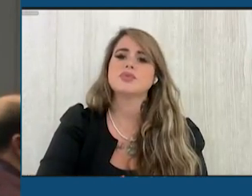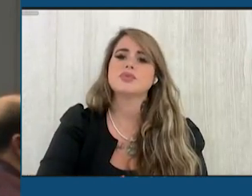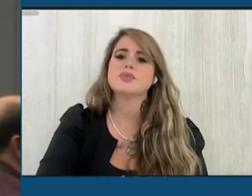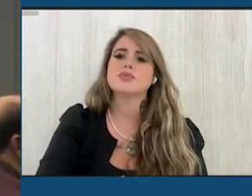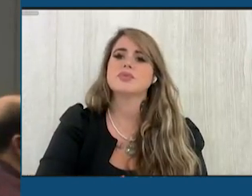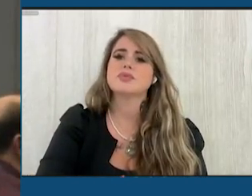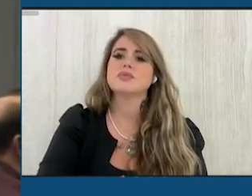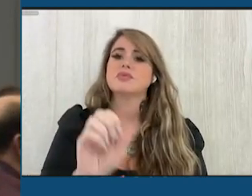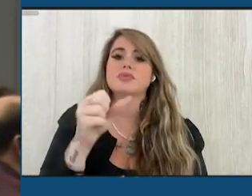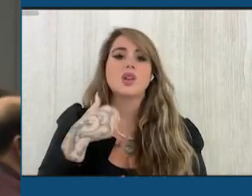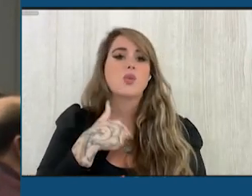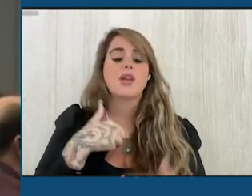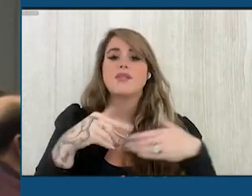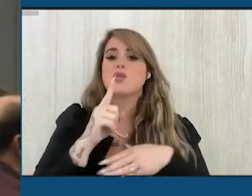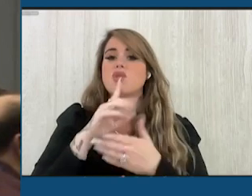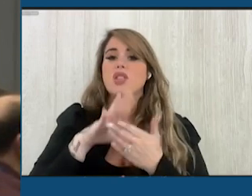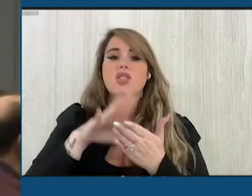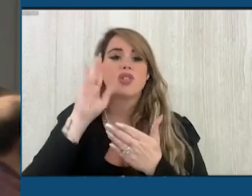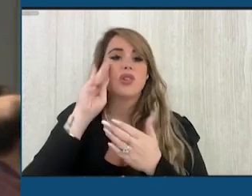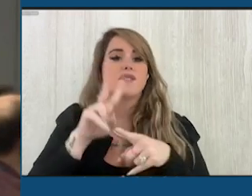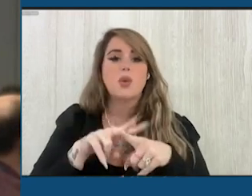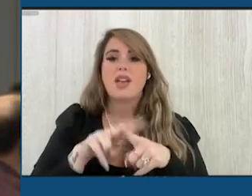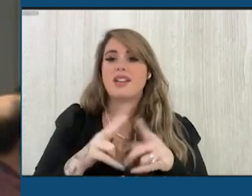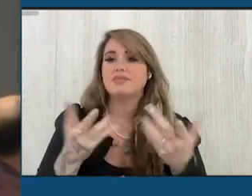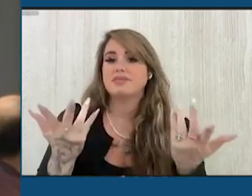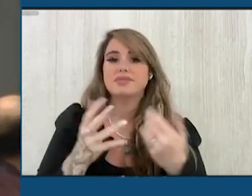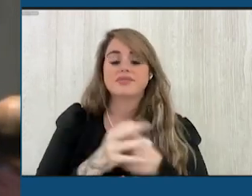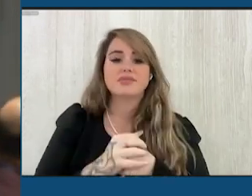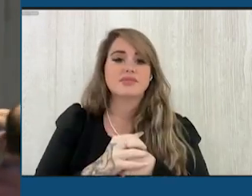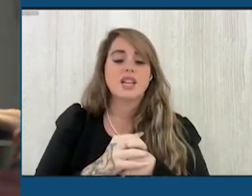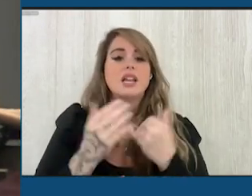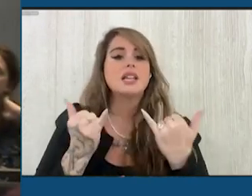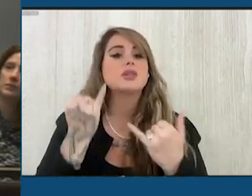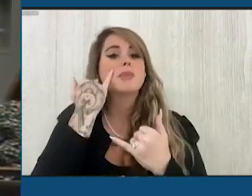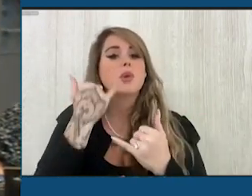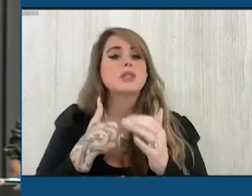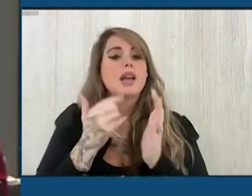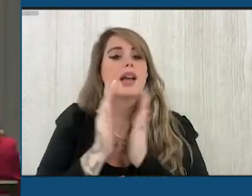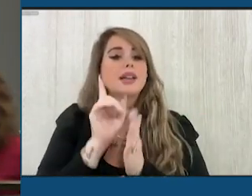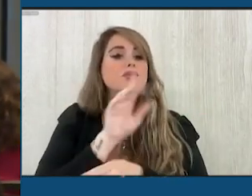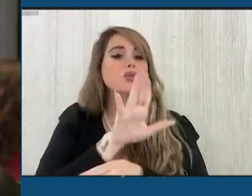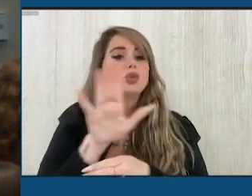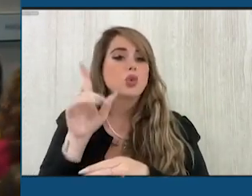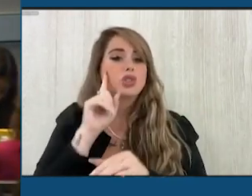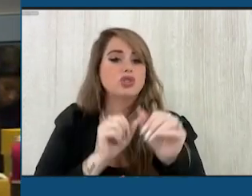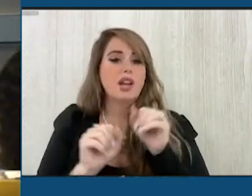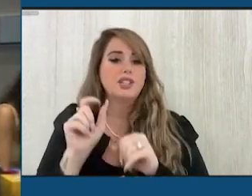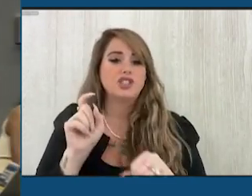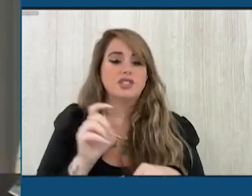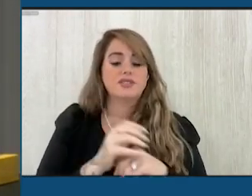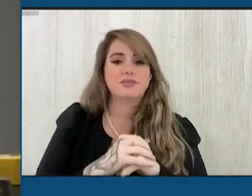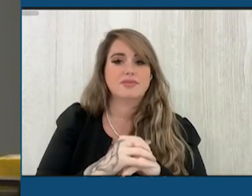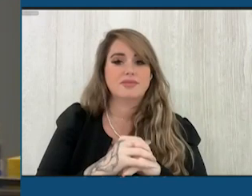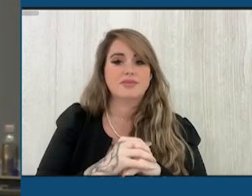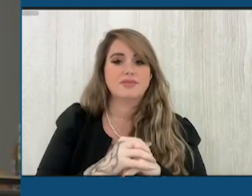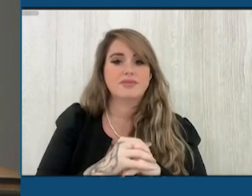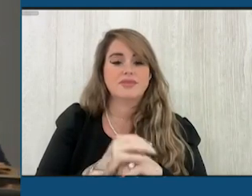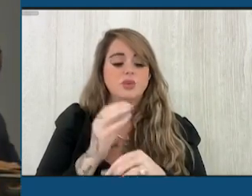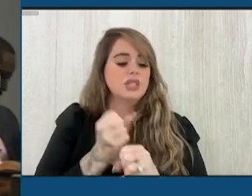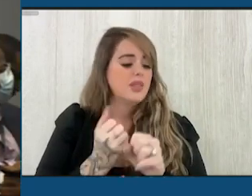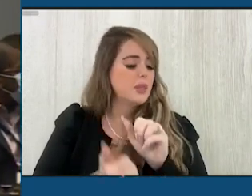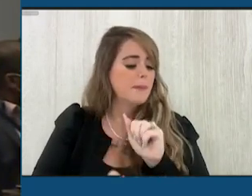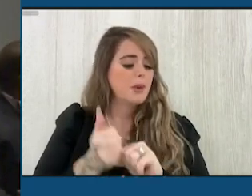We haven't really learned the vocabulary. Now, what if I asked you for your strategy to get the most out of the rest